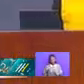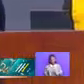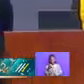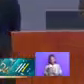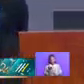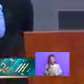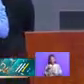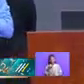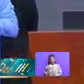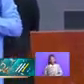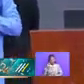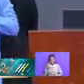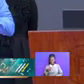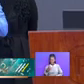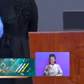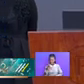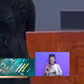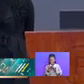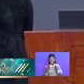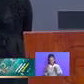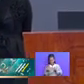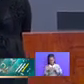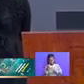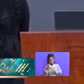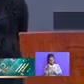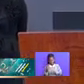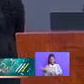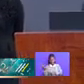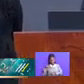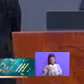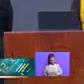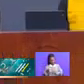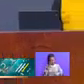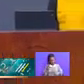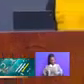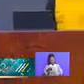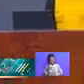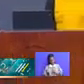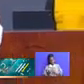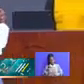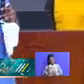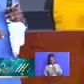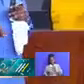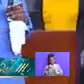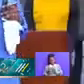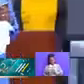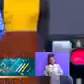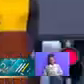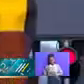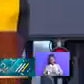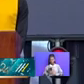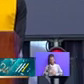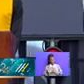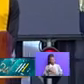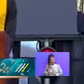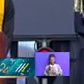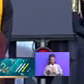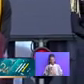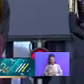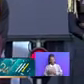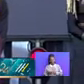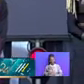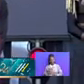quickly because I must address you when I see you come quickly come quickly come quickly come quickly come quickly come quickly come